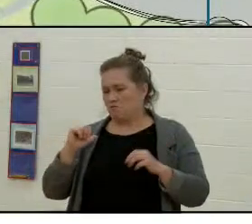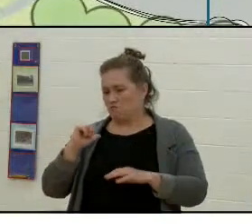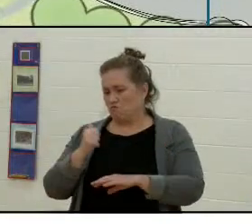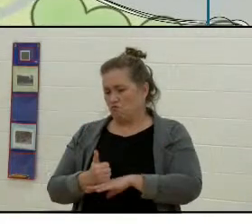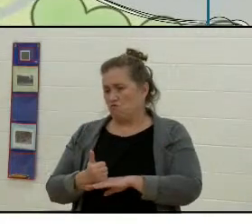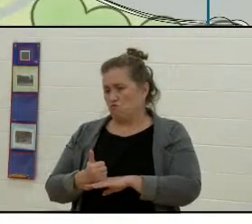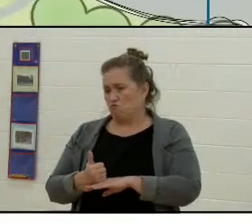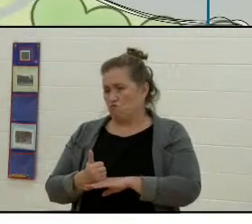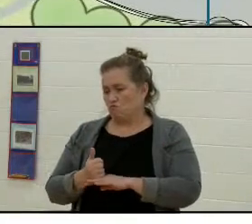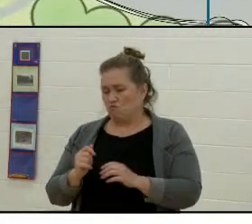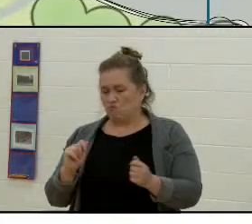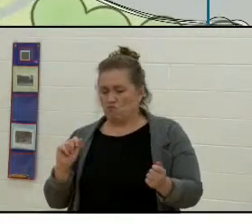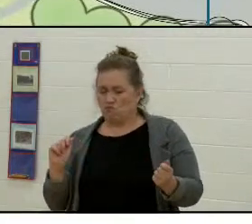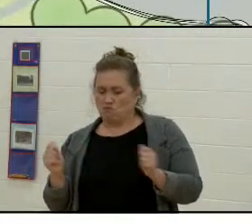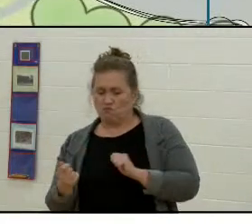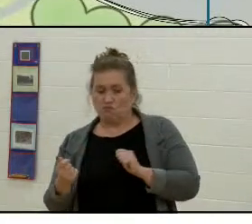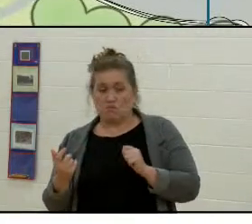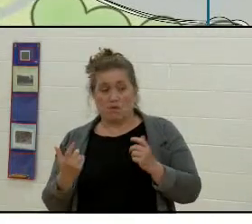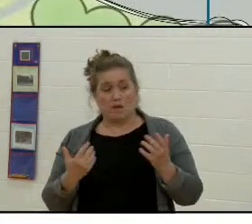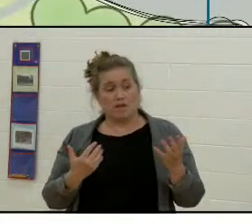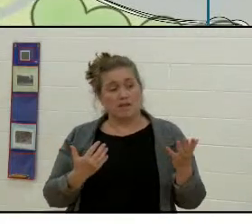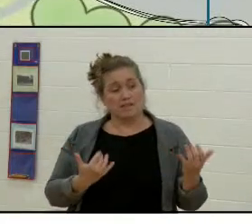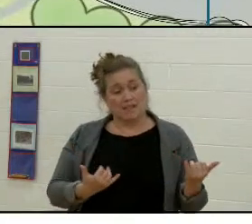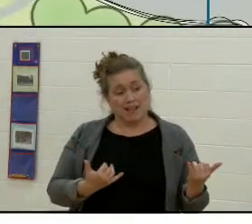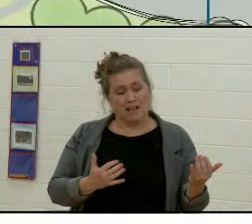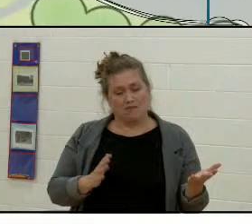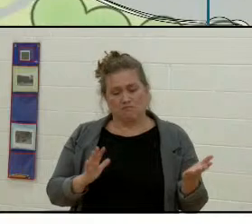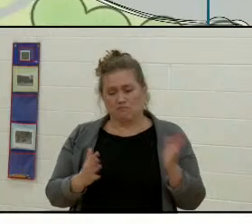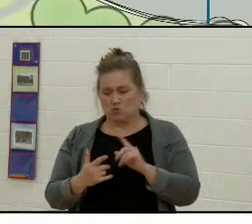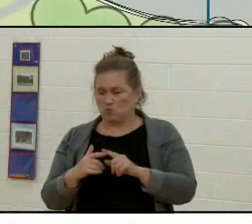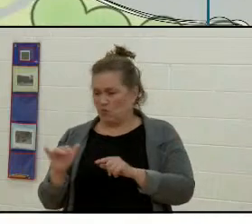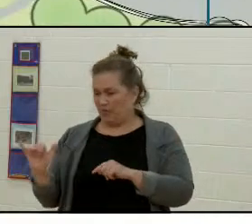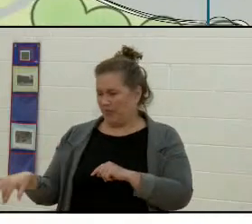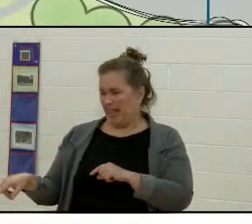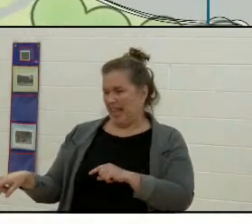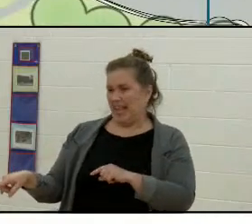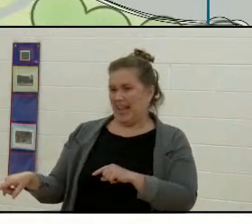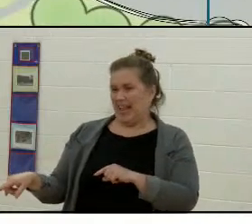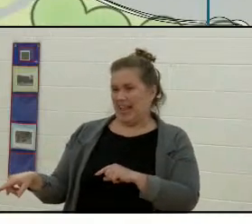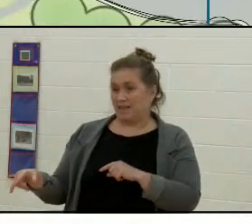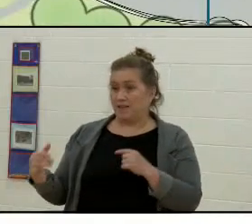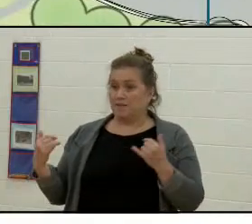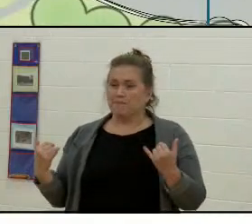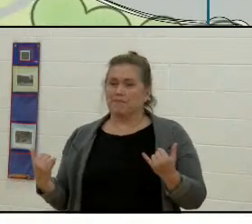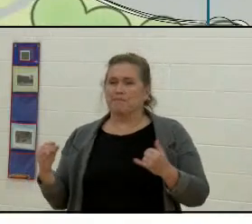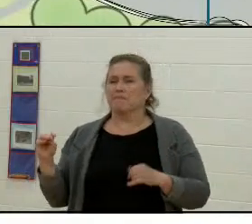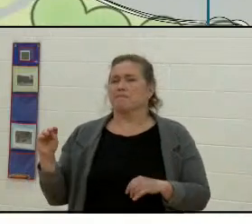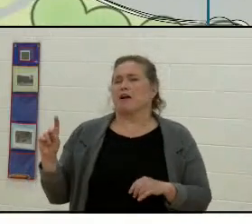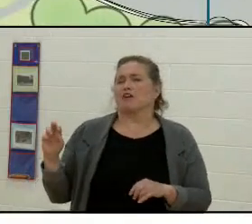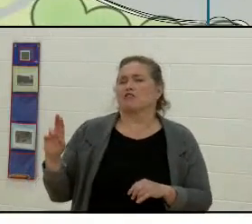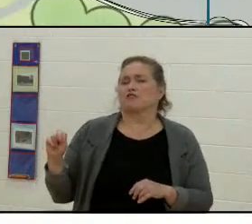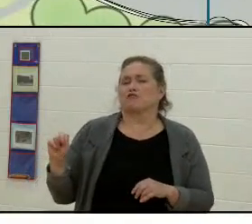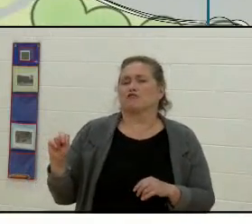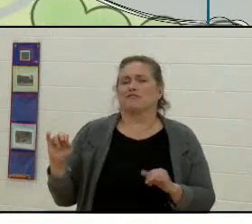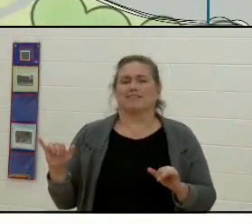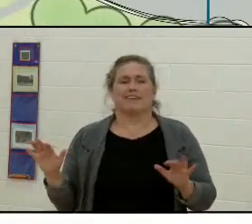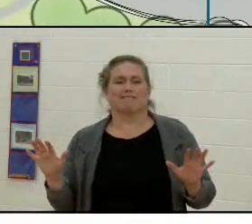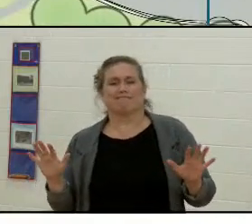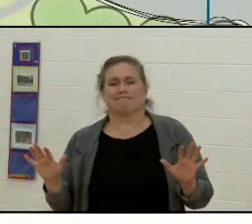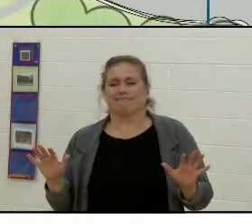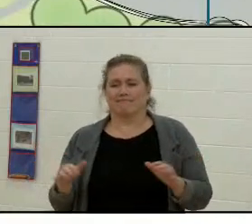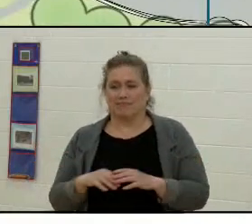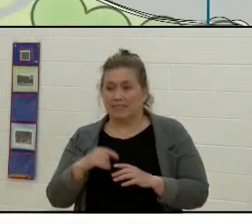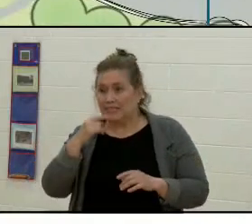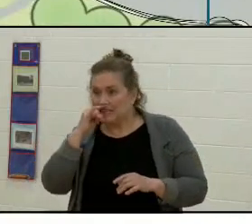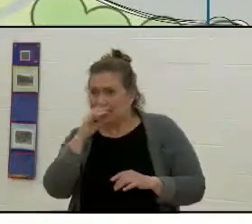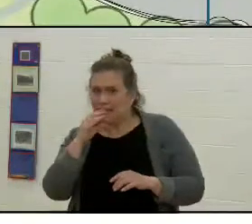of an existing older playground into something that's more modern, more the things that kids and parents tend to be more interested